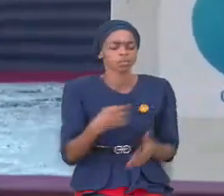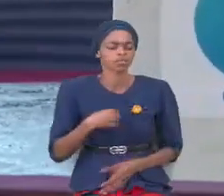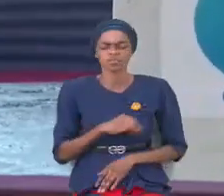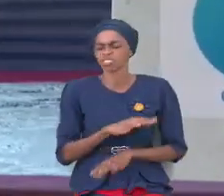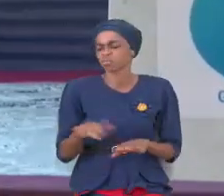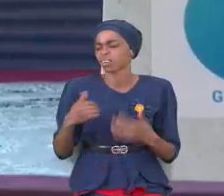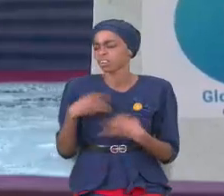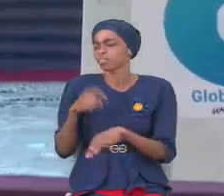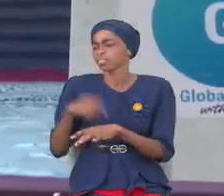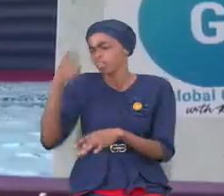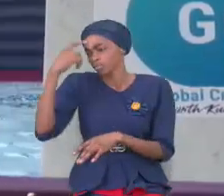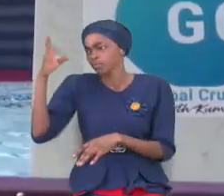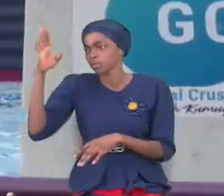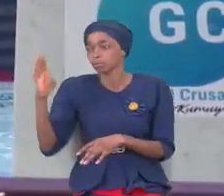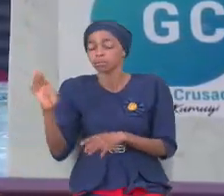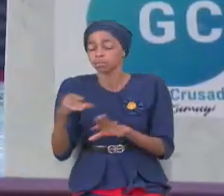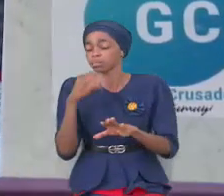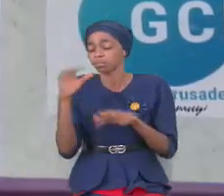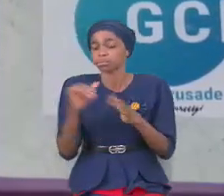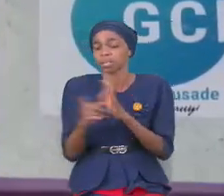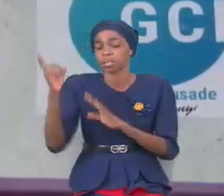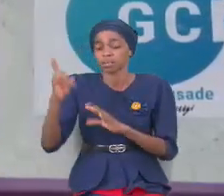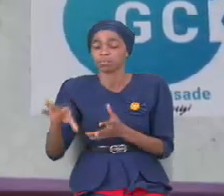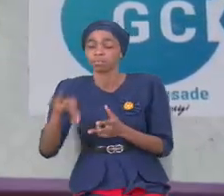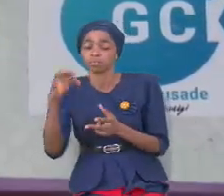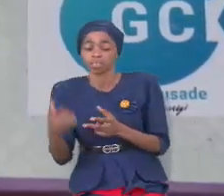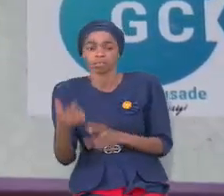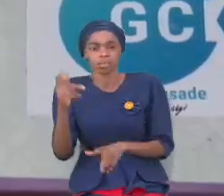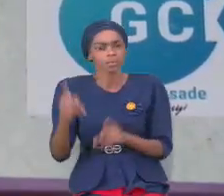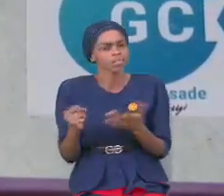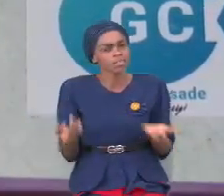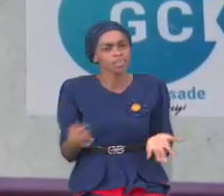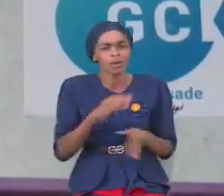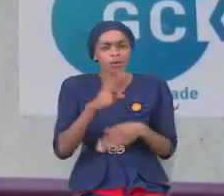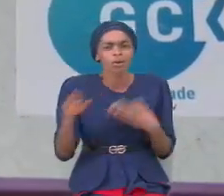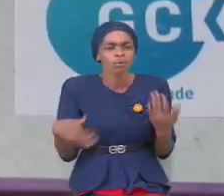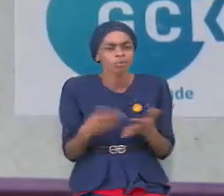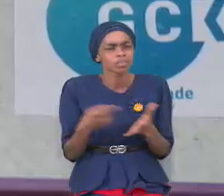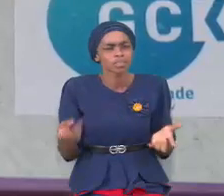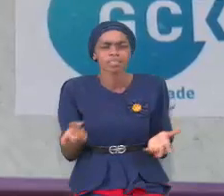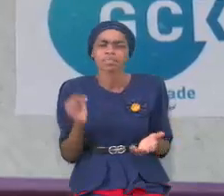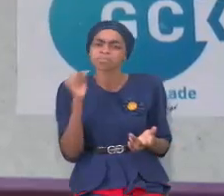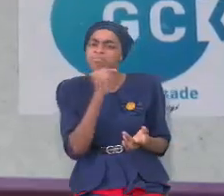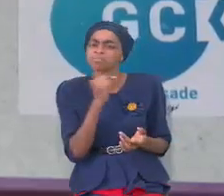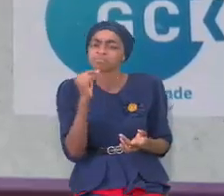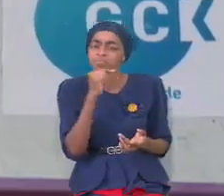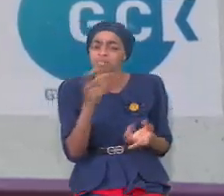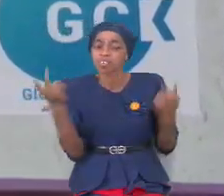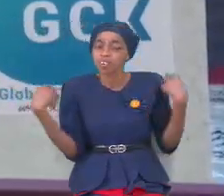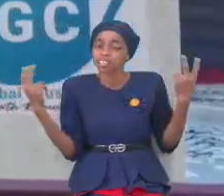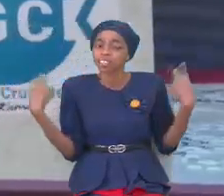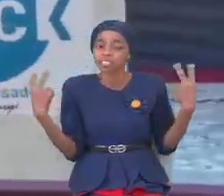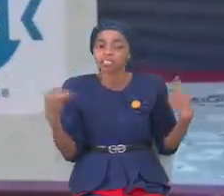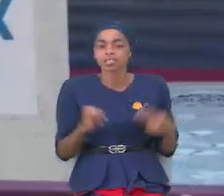and chose another person. He said, all those vanities that Shino came to me, I observed, and